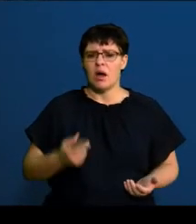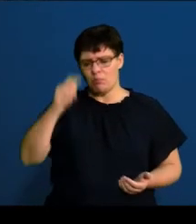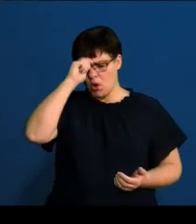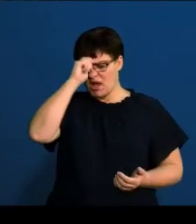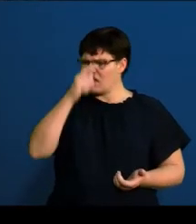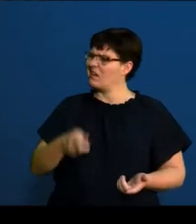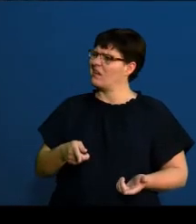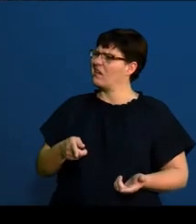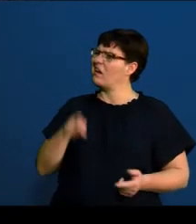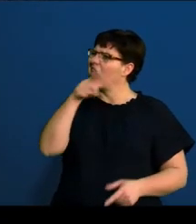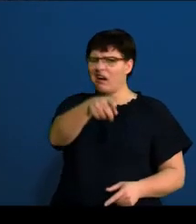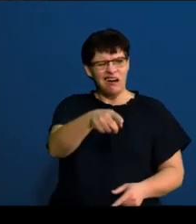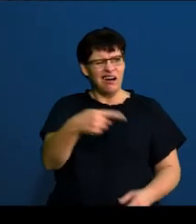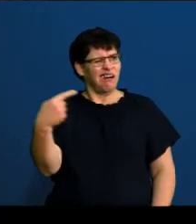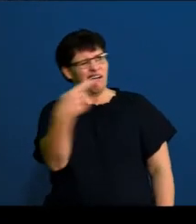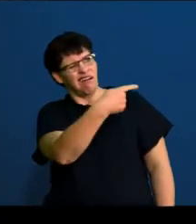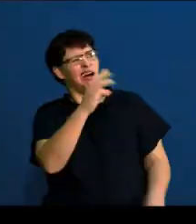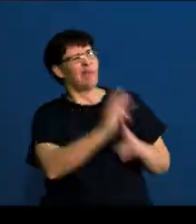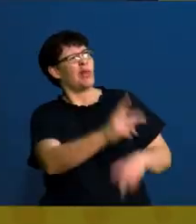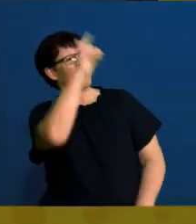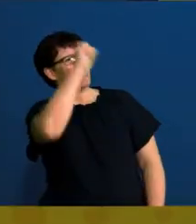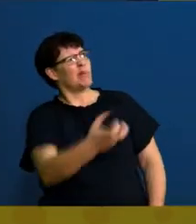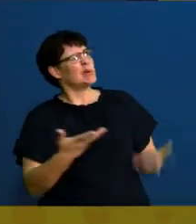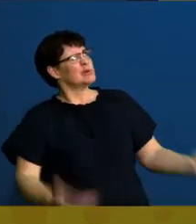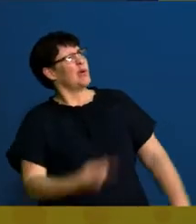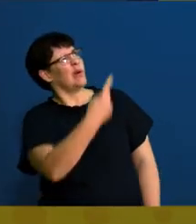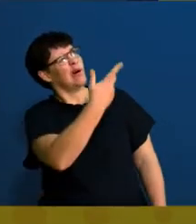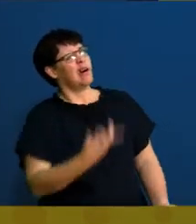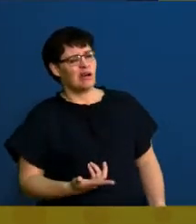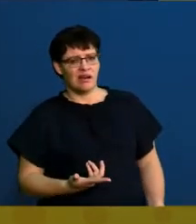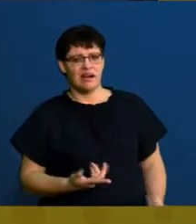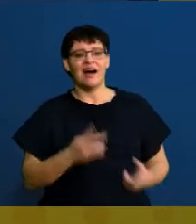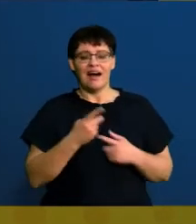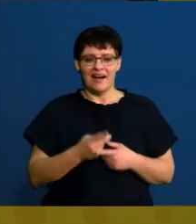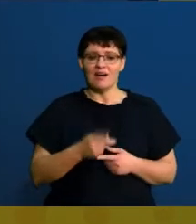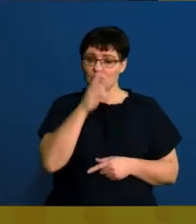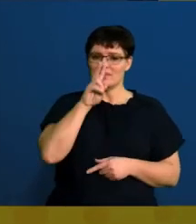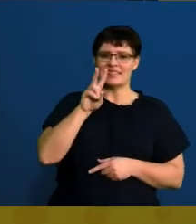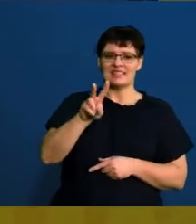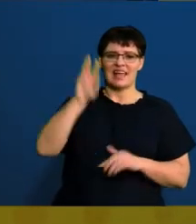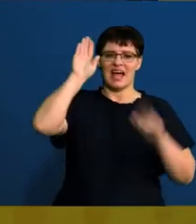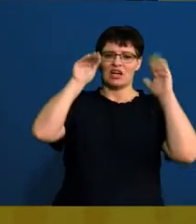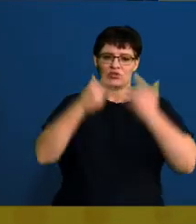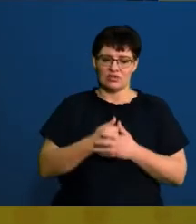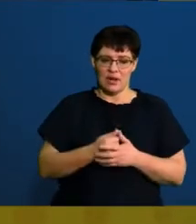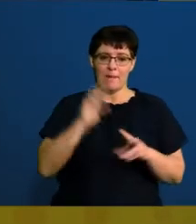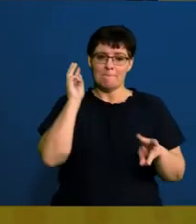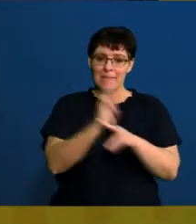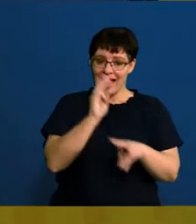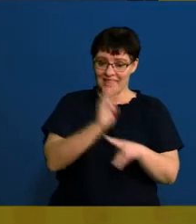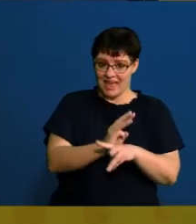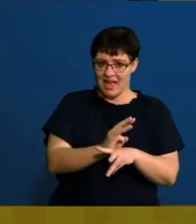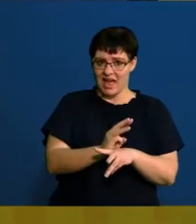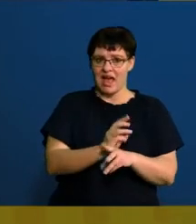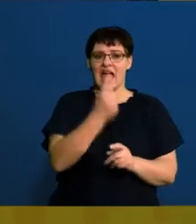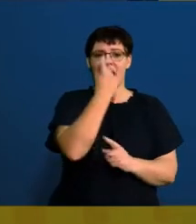that she remembers. So if we think about this cartoon, and there's the mom going into every